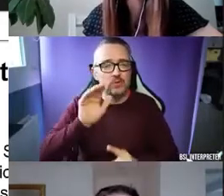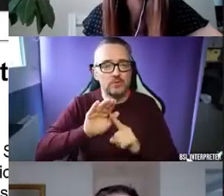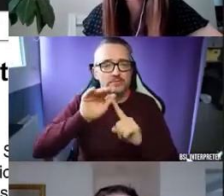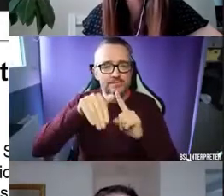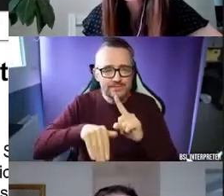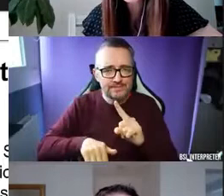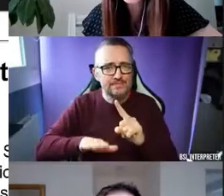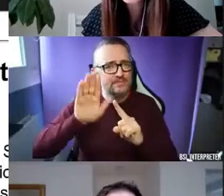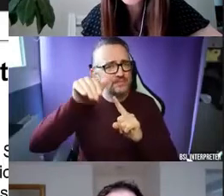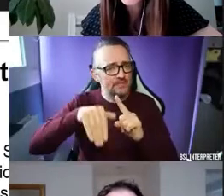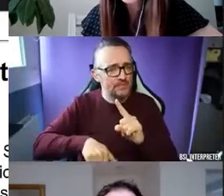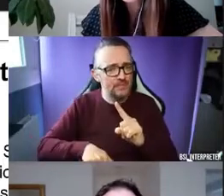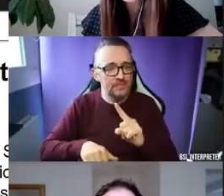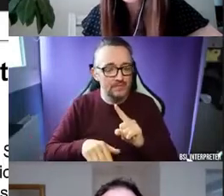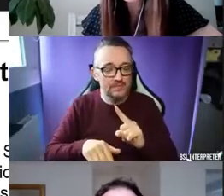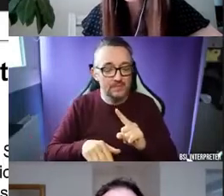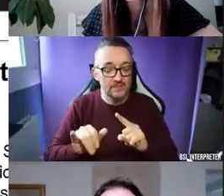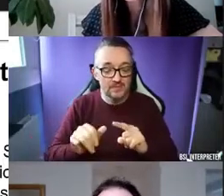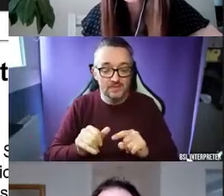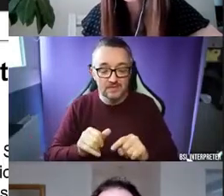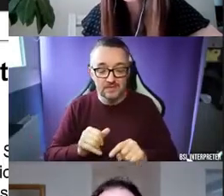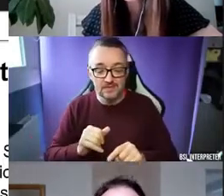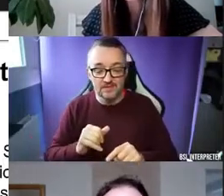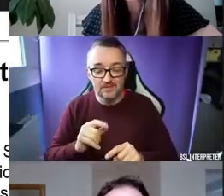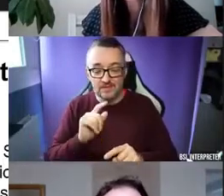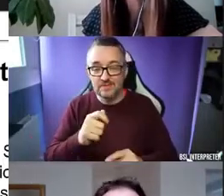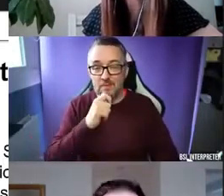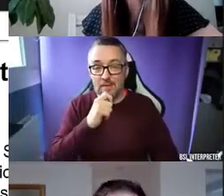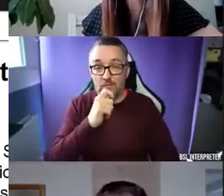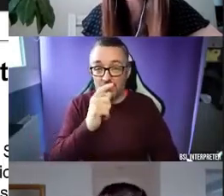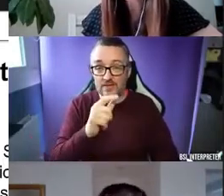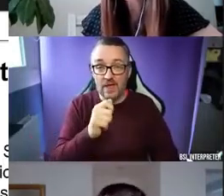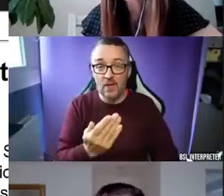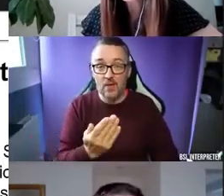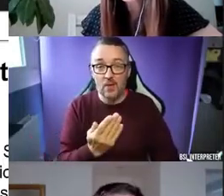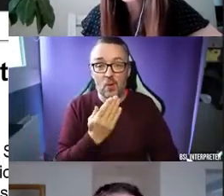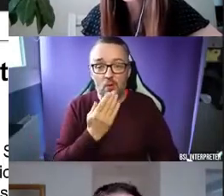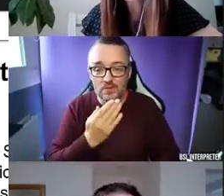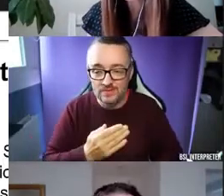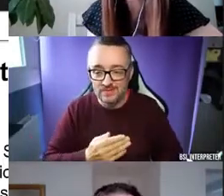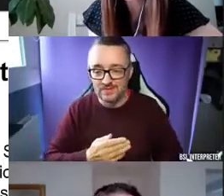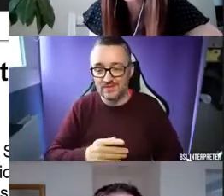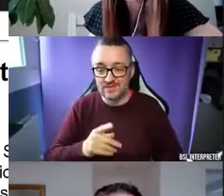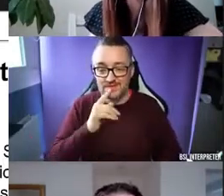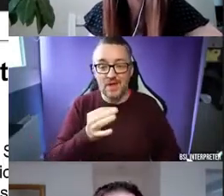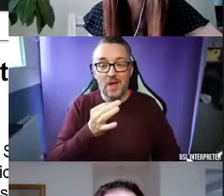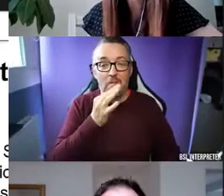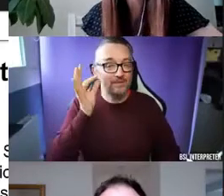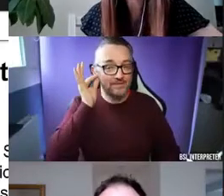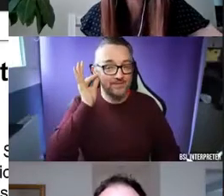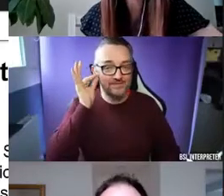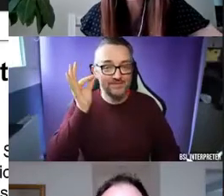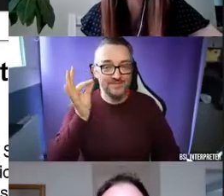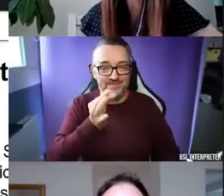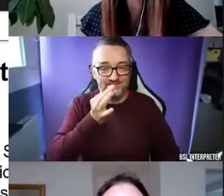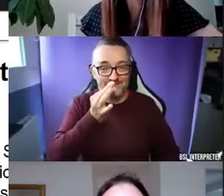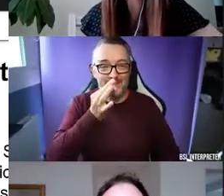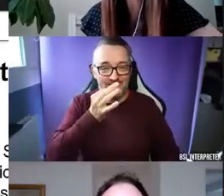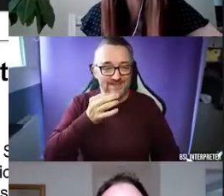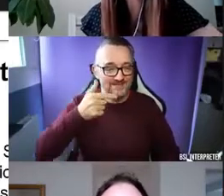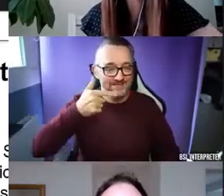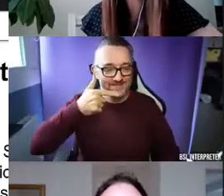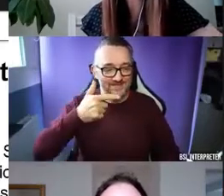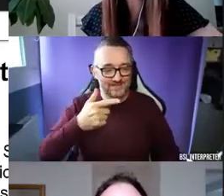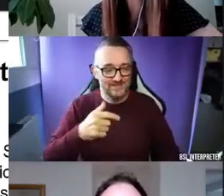either turn your volume up or sit a bit closer to your mic. My mic's on my... Okay. Sorry,